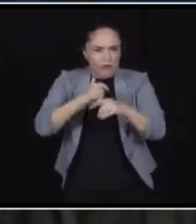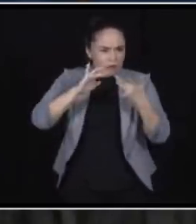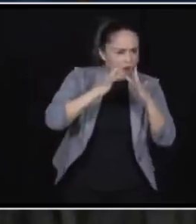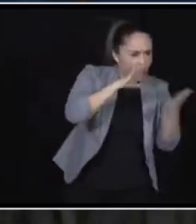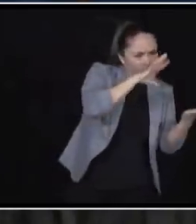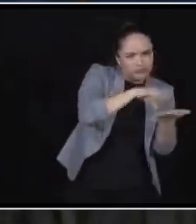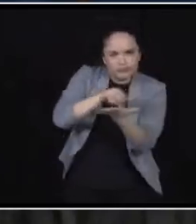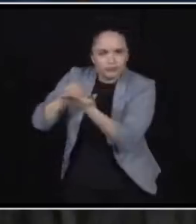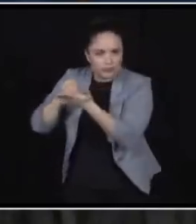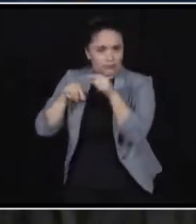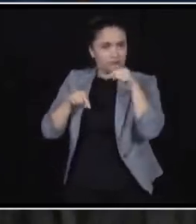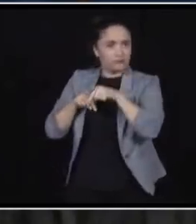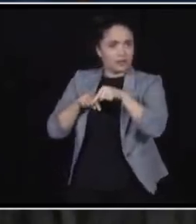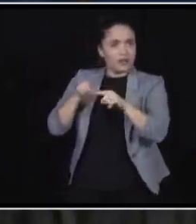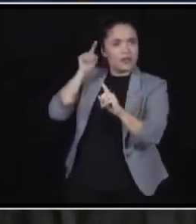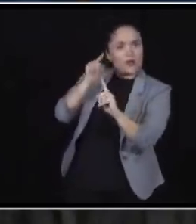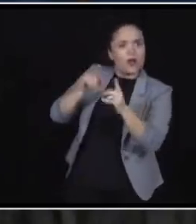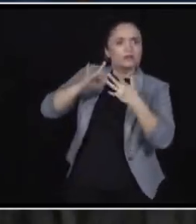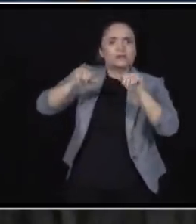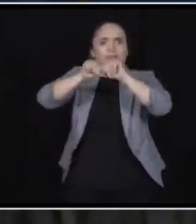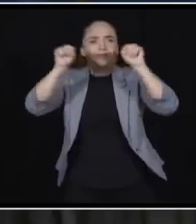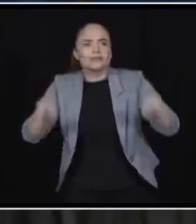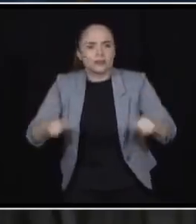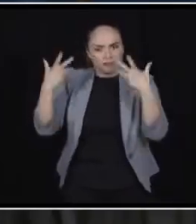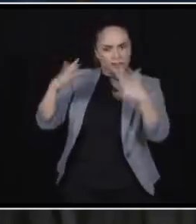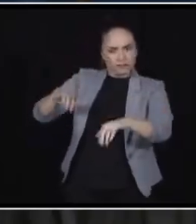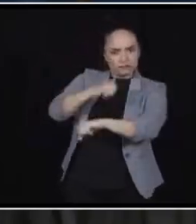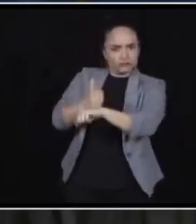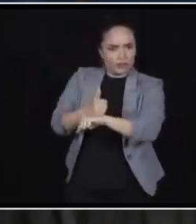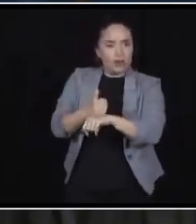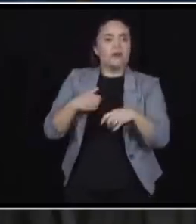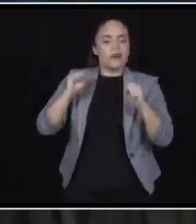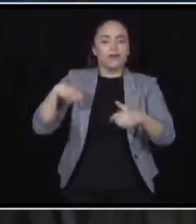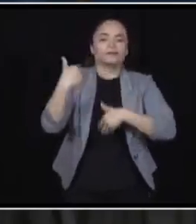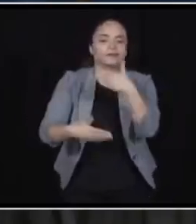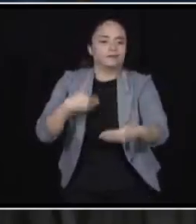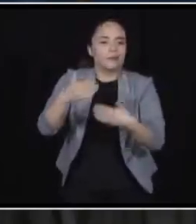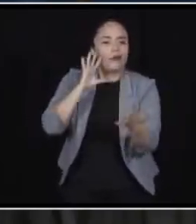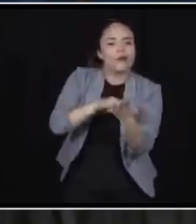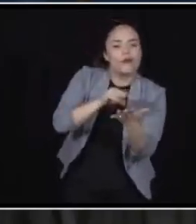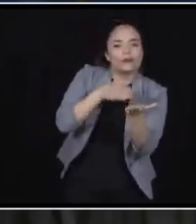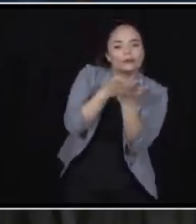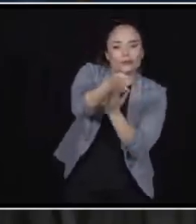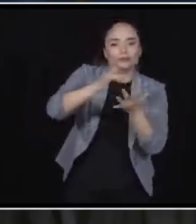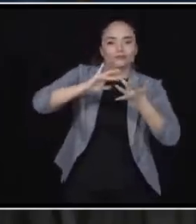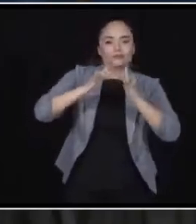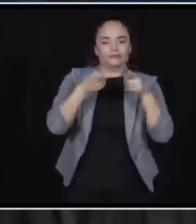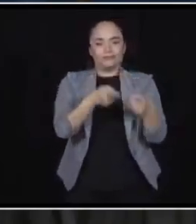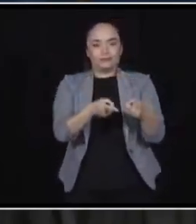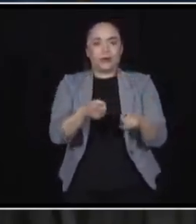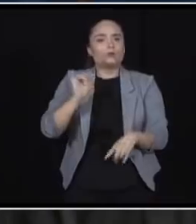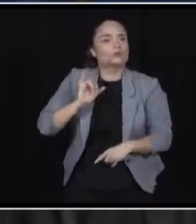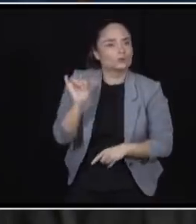ensure our kids keep learning remotely, even with some disruption. And we will ensure we have childcare options in